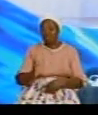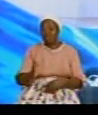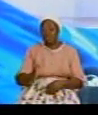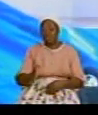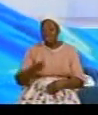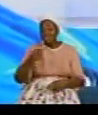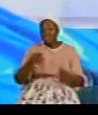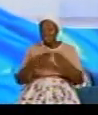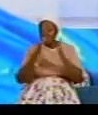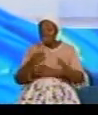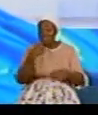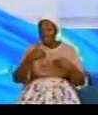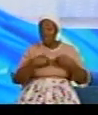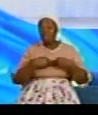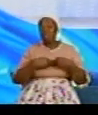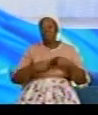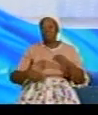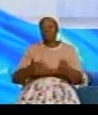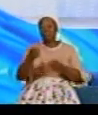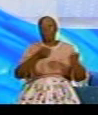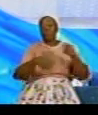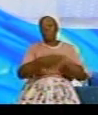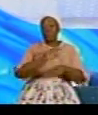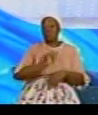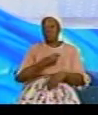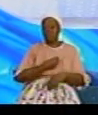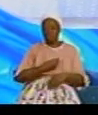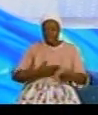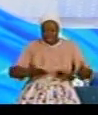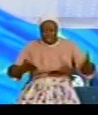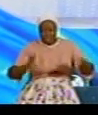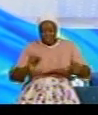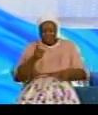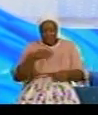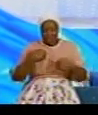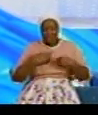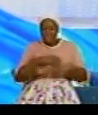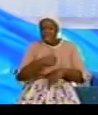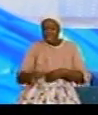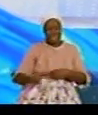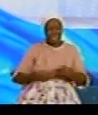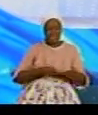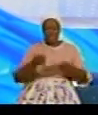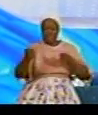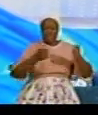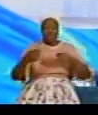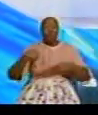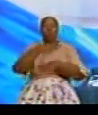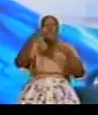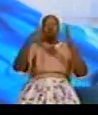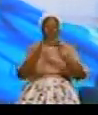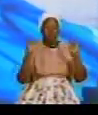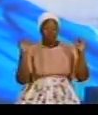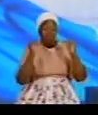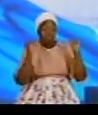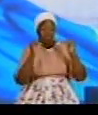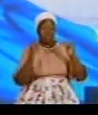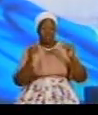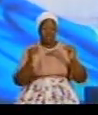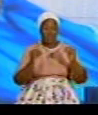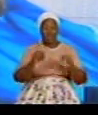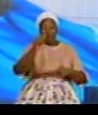the rule over us. They say, nobody has any rule. We're all equal. Fathers and